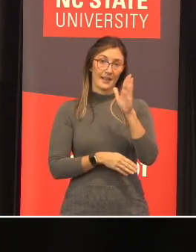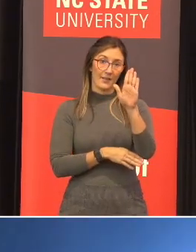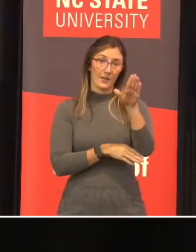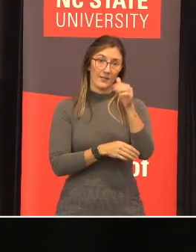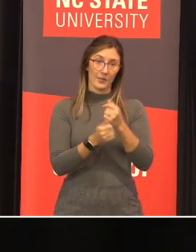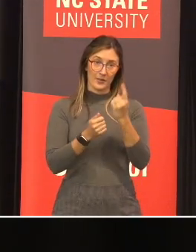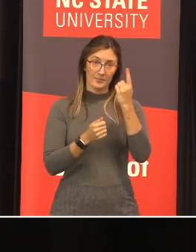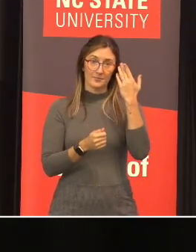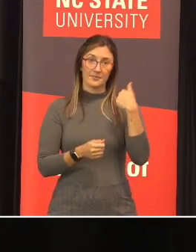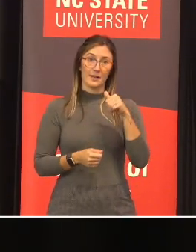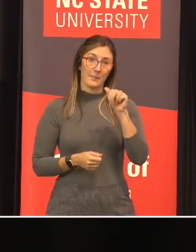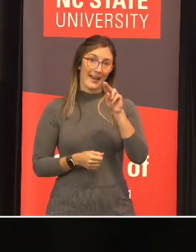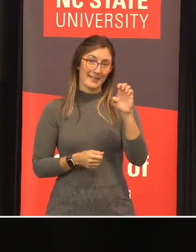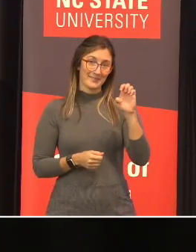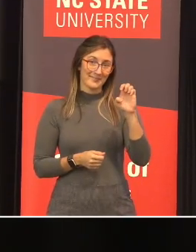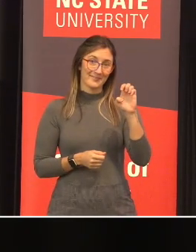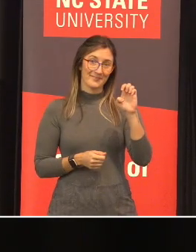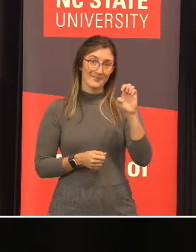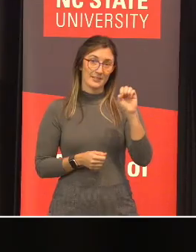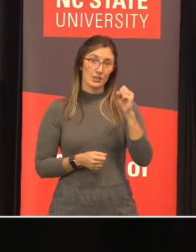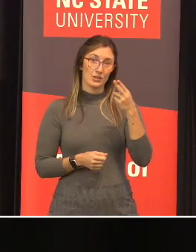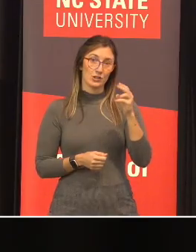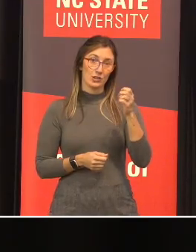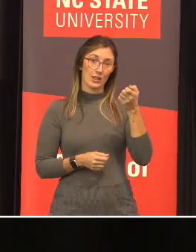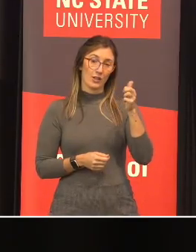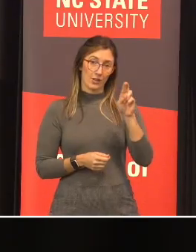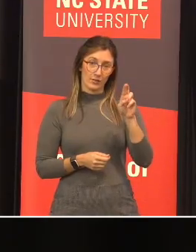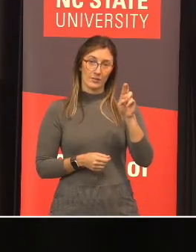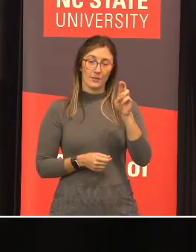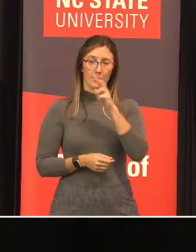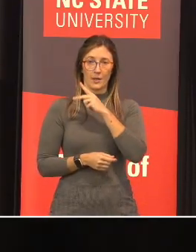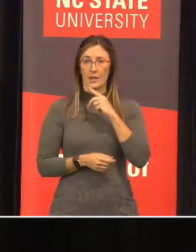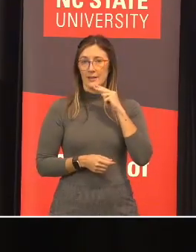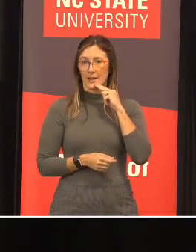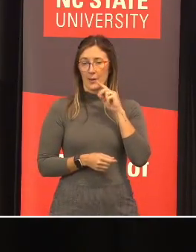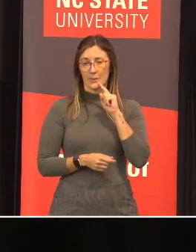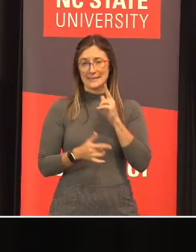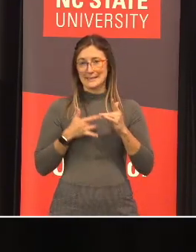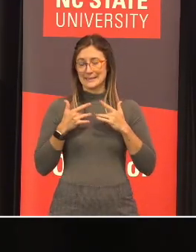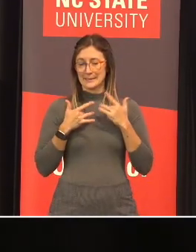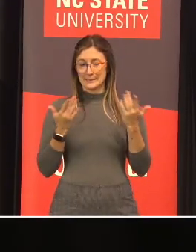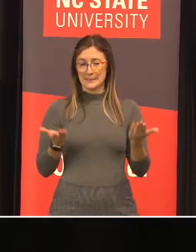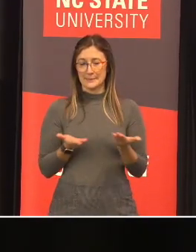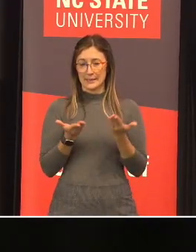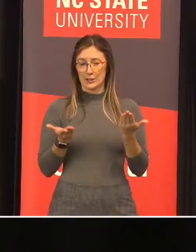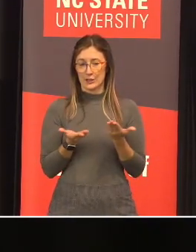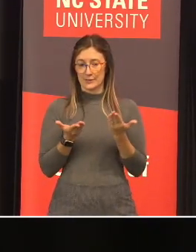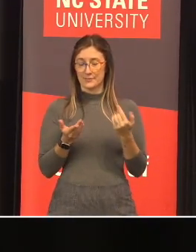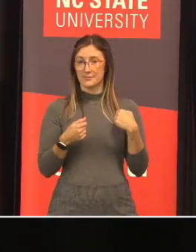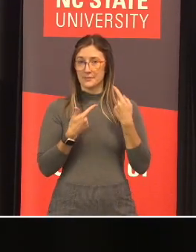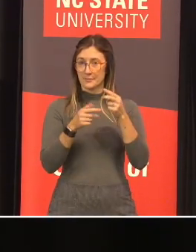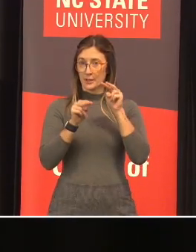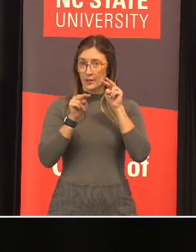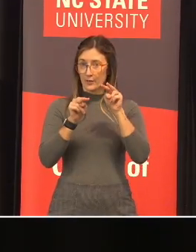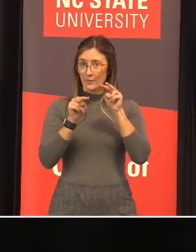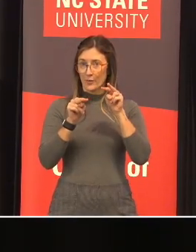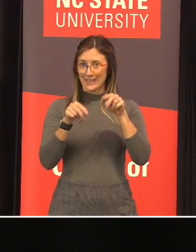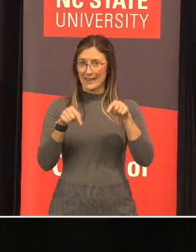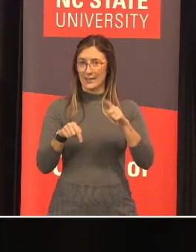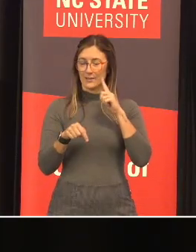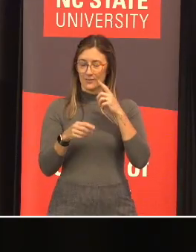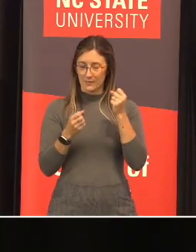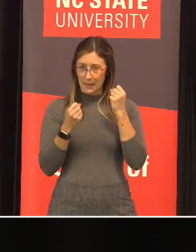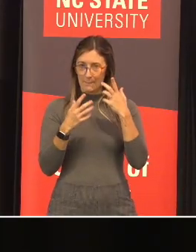I'm Ann. I use she, her pronouns, and I'm really excited to be here. I have been looking forward to this for